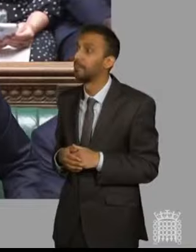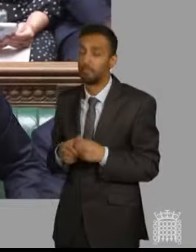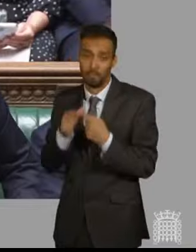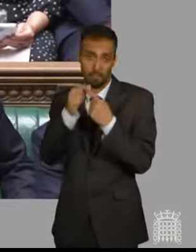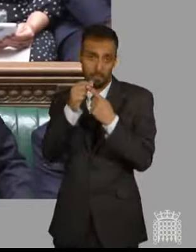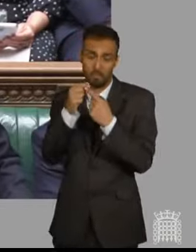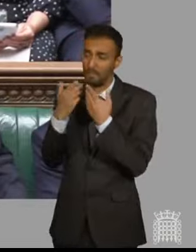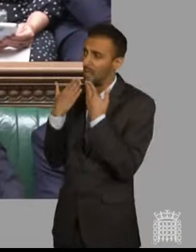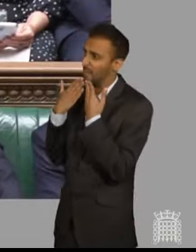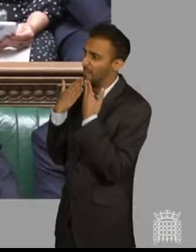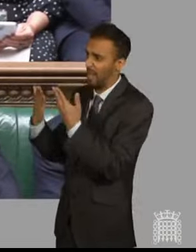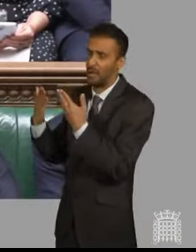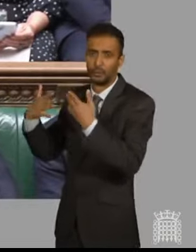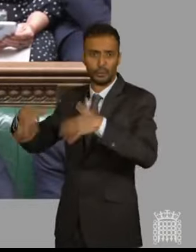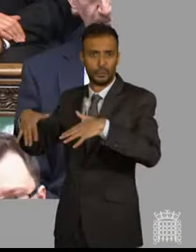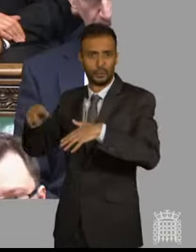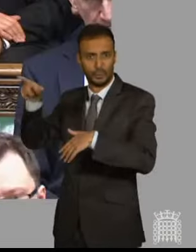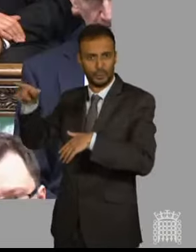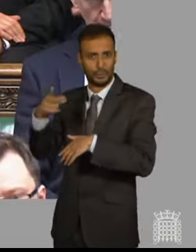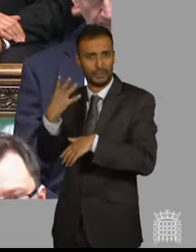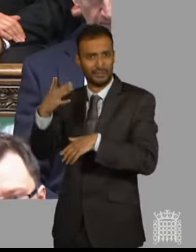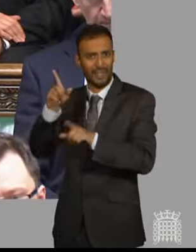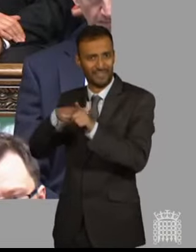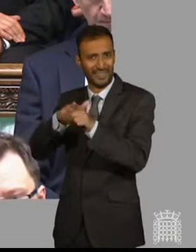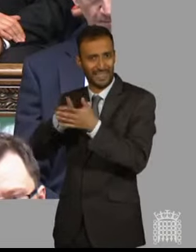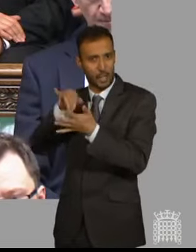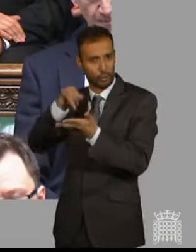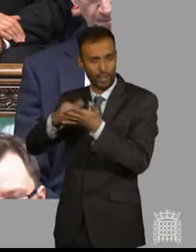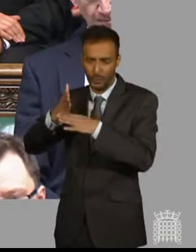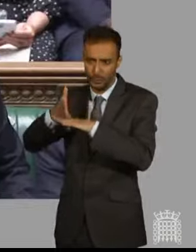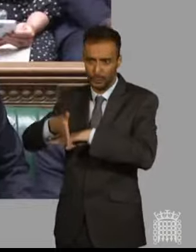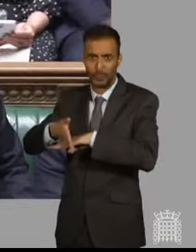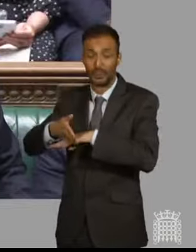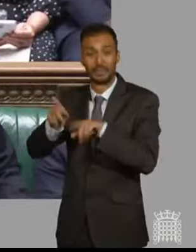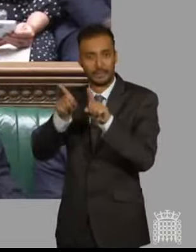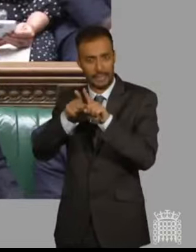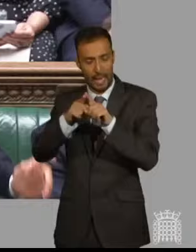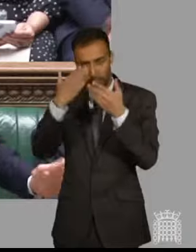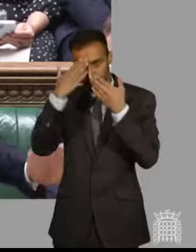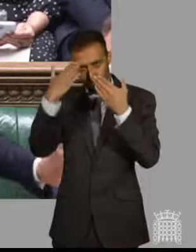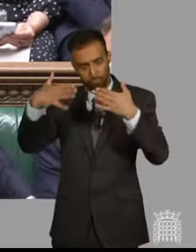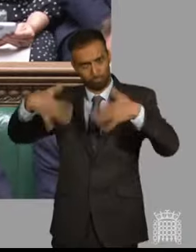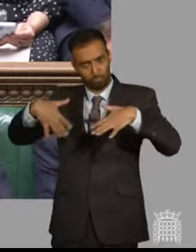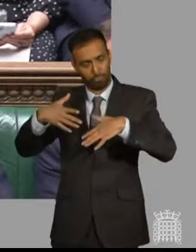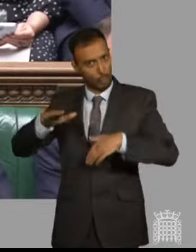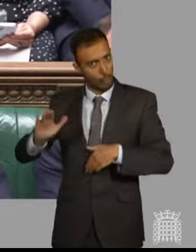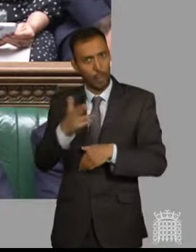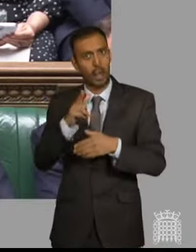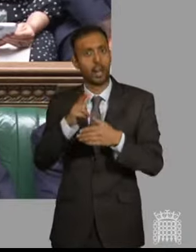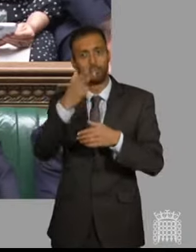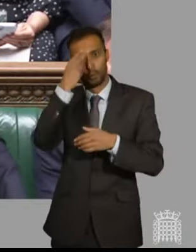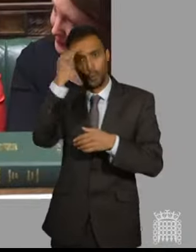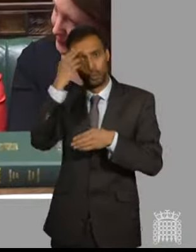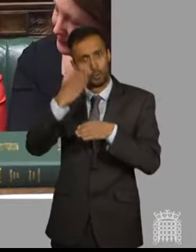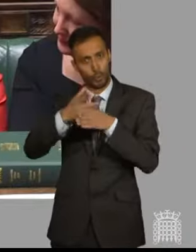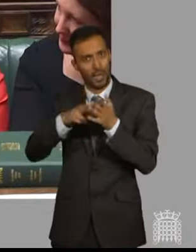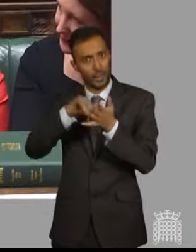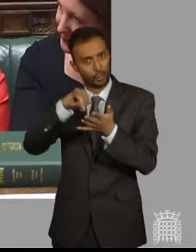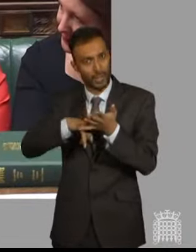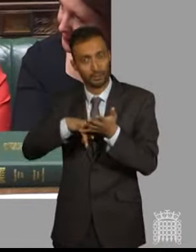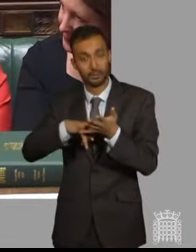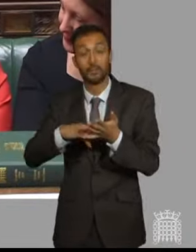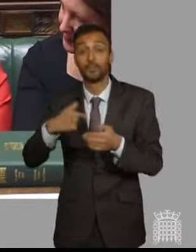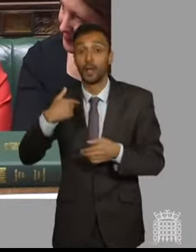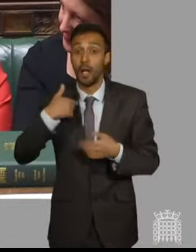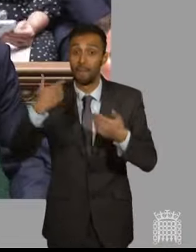fantastic, hard-working nurses in the NHS. And I'm pleased that we've delivered early on our manifesto pledge to have 50,000 more nurses in the